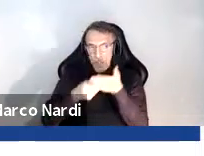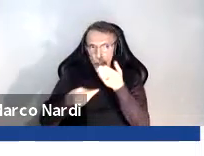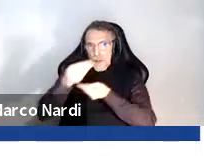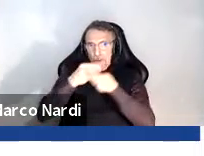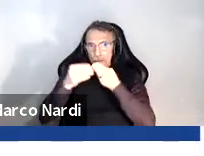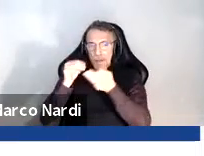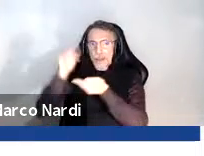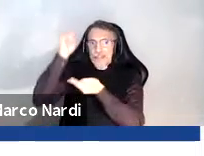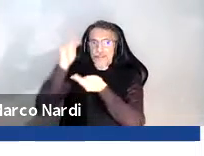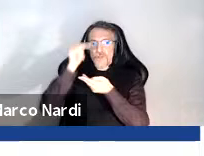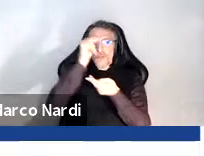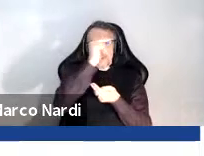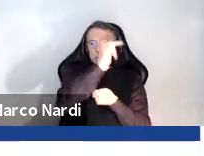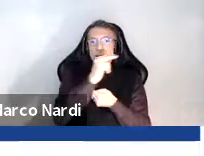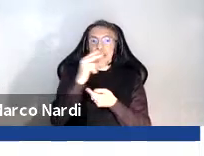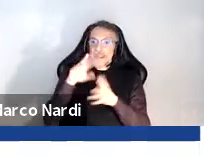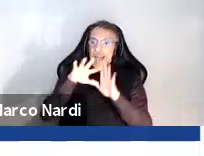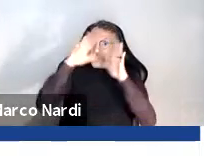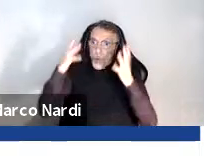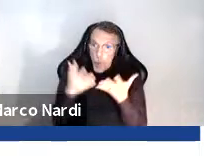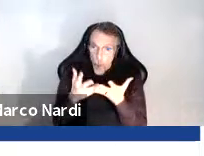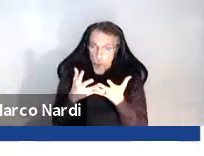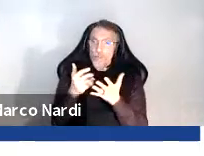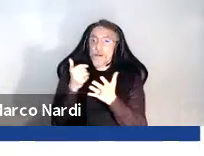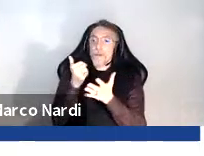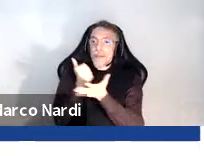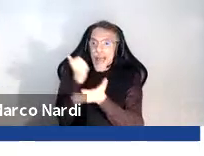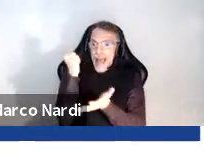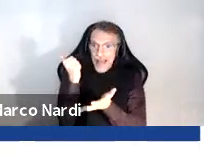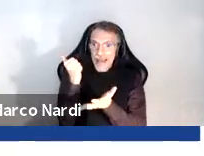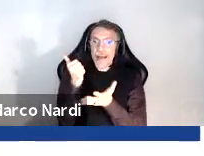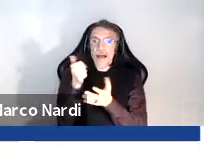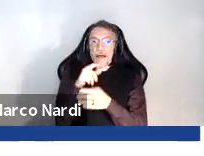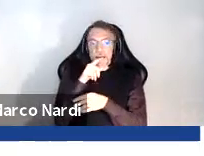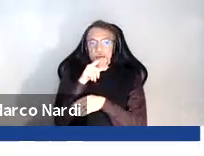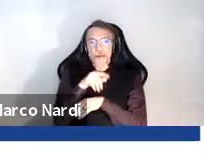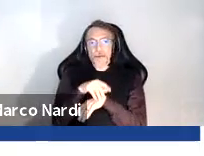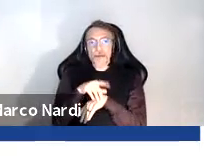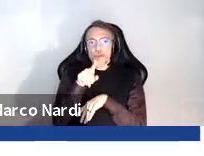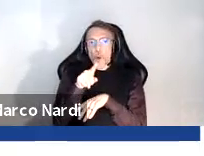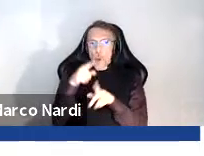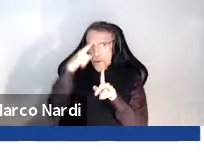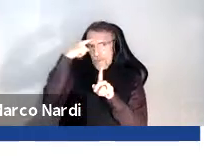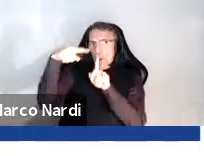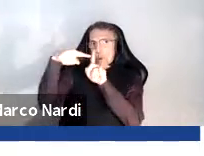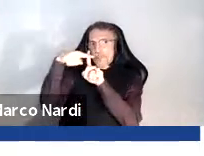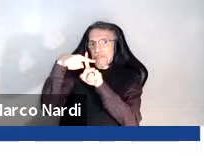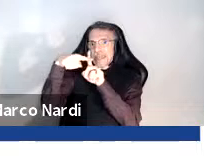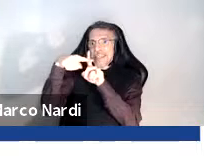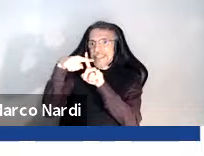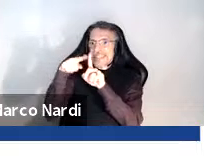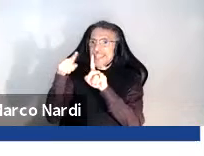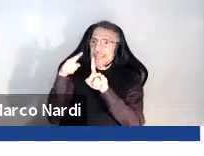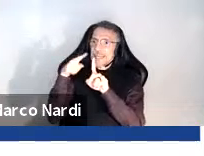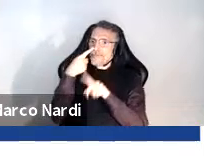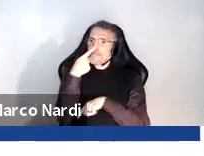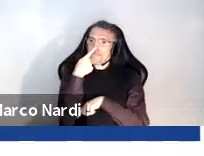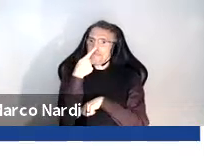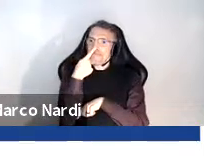the global economy. Okay, it is estimated by the World Bank, and although I think this is a very very optimistic